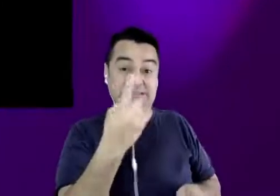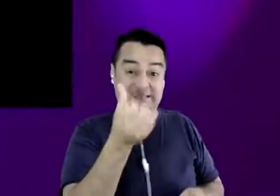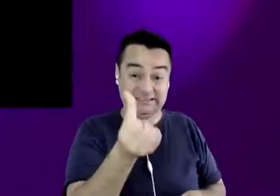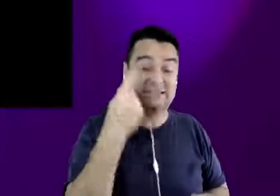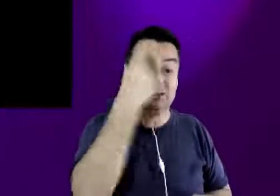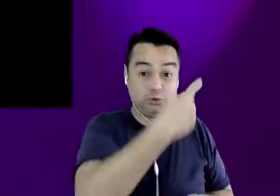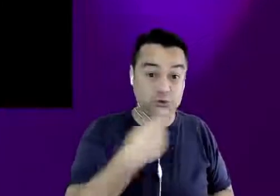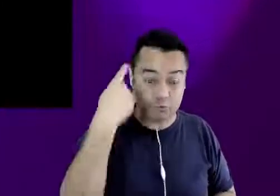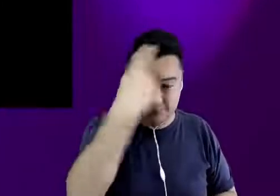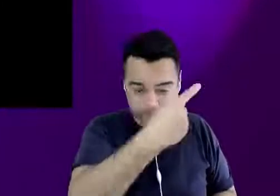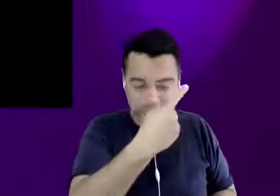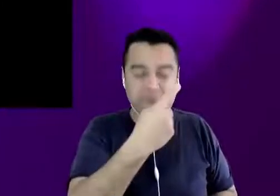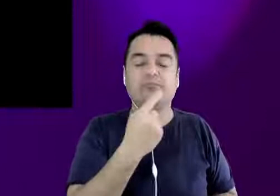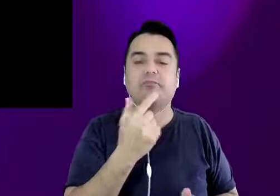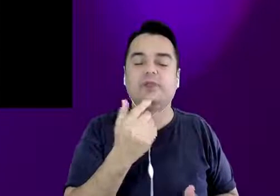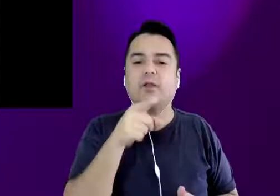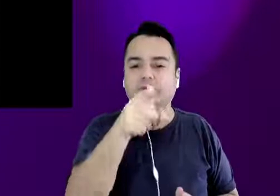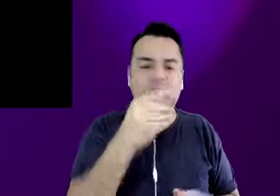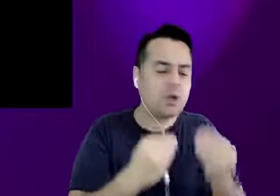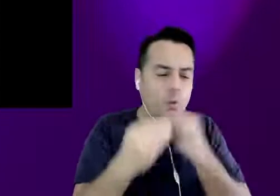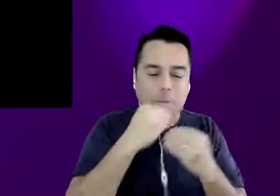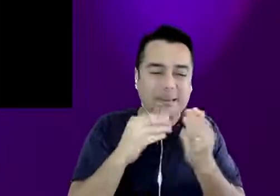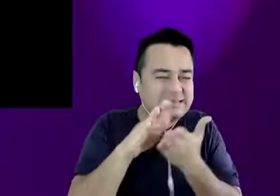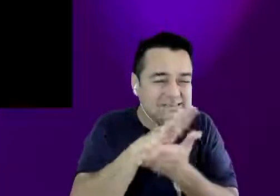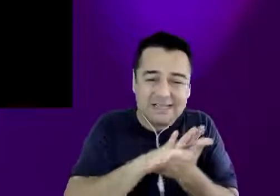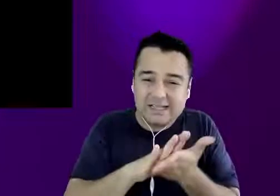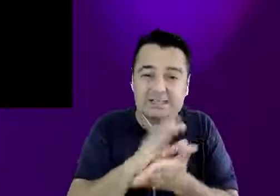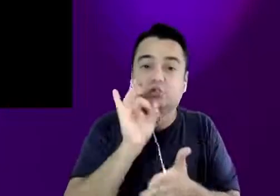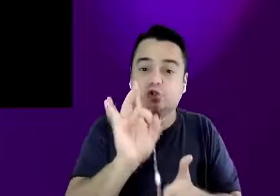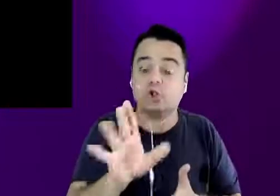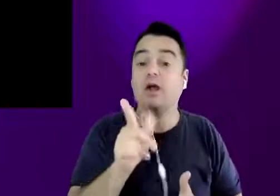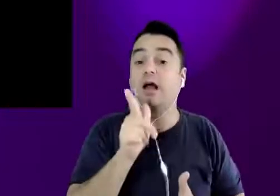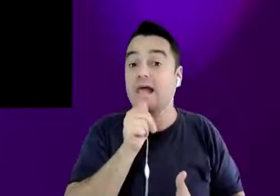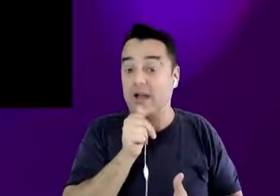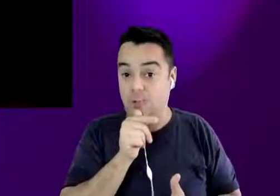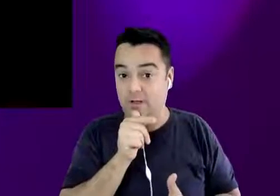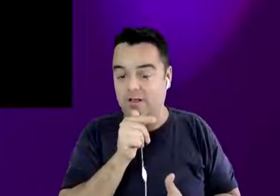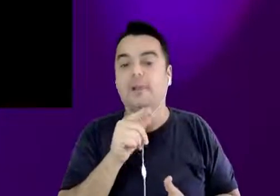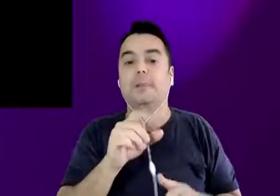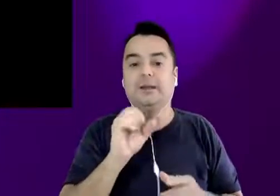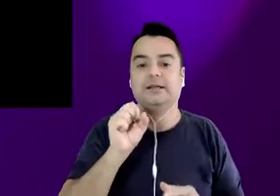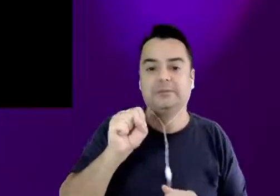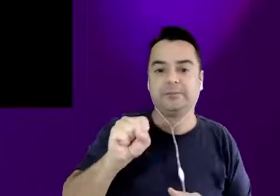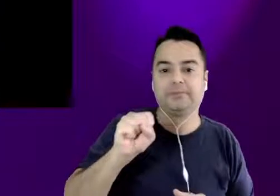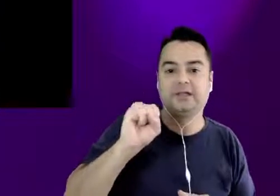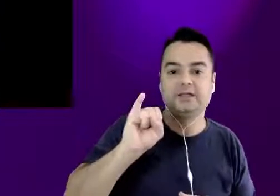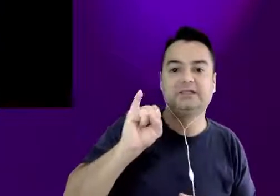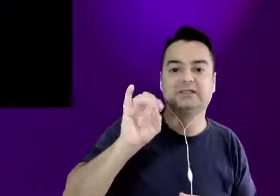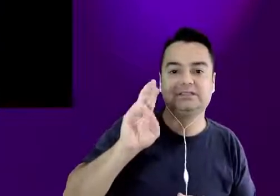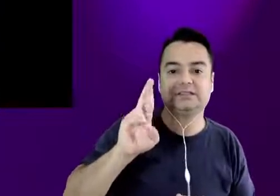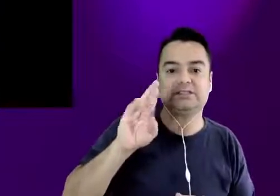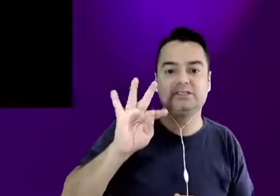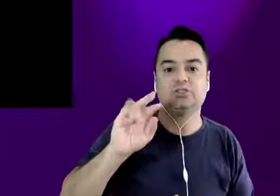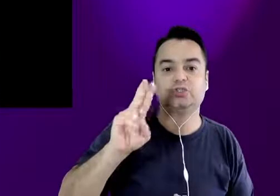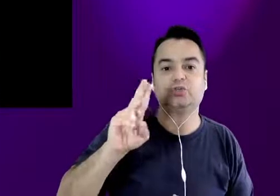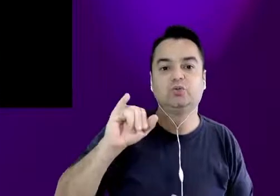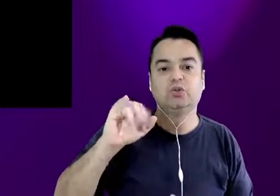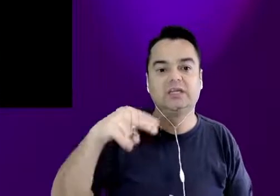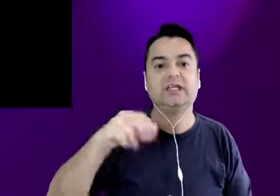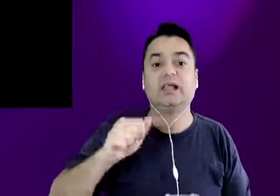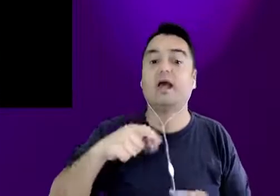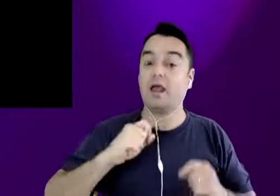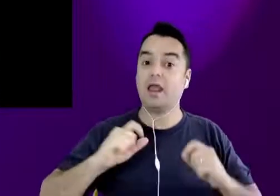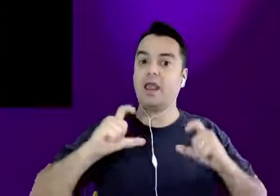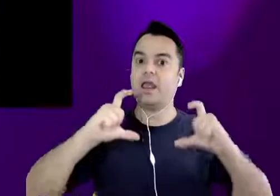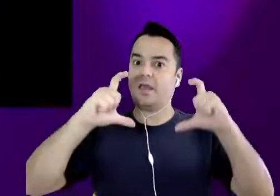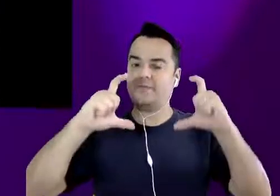the sirtuins are going to be elevated. And therefore, this is an important mechanism of control. And finally, yes.